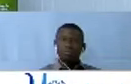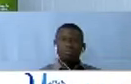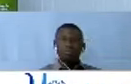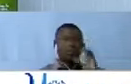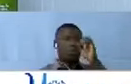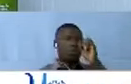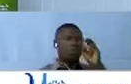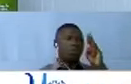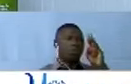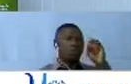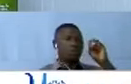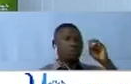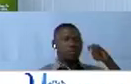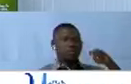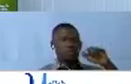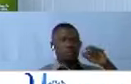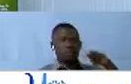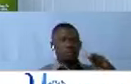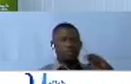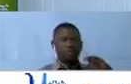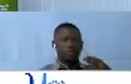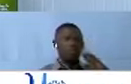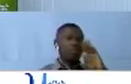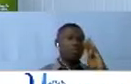Osman Bojang? Osman Bojang.